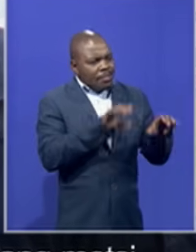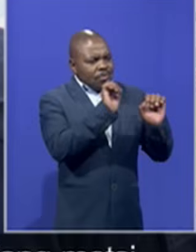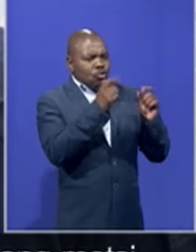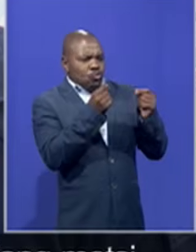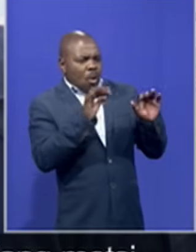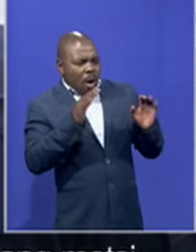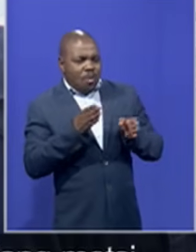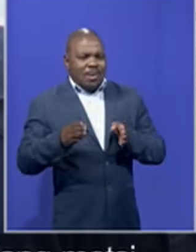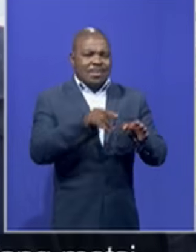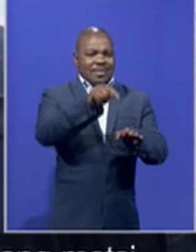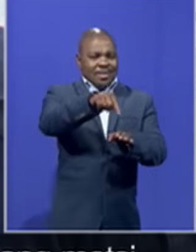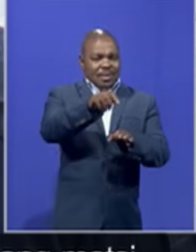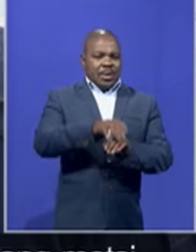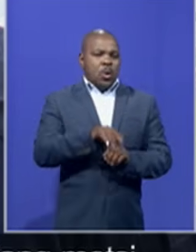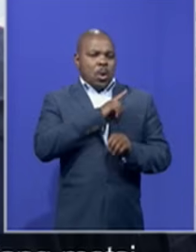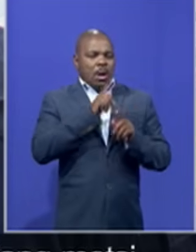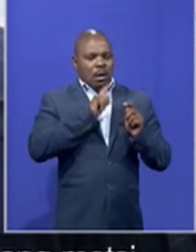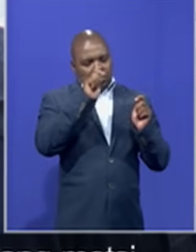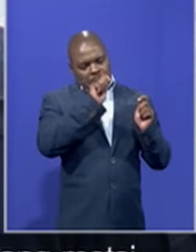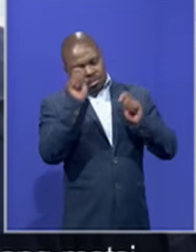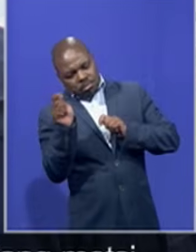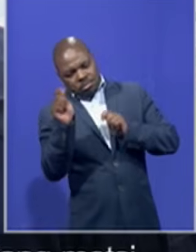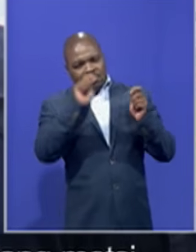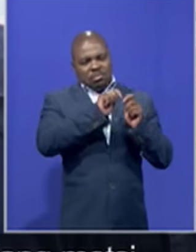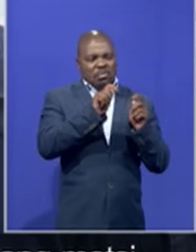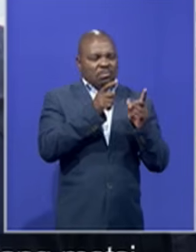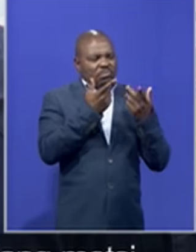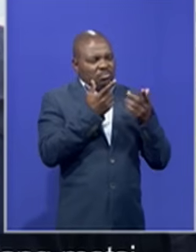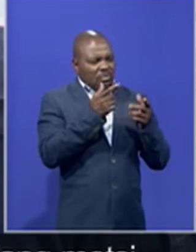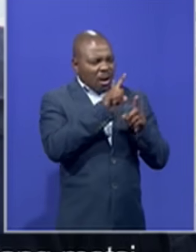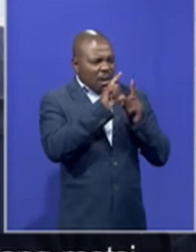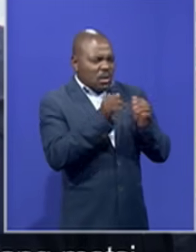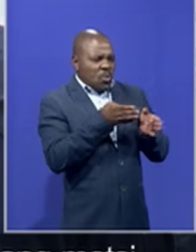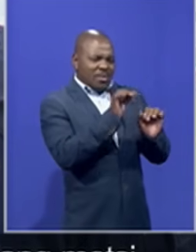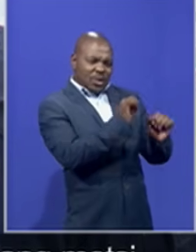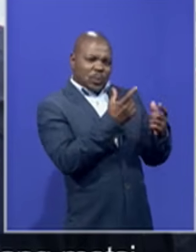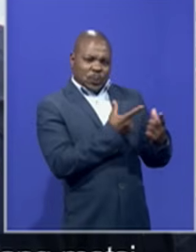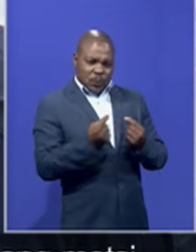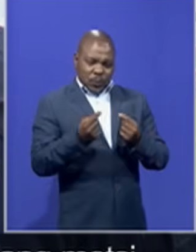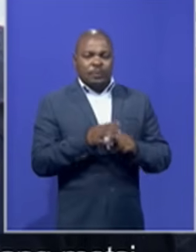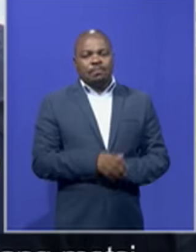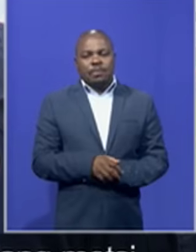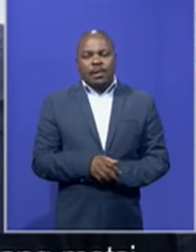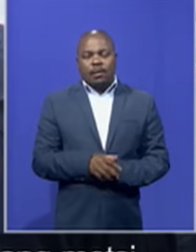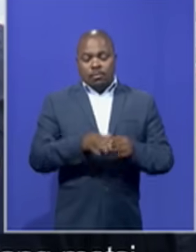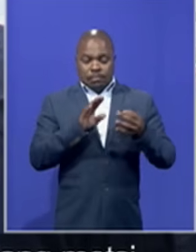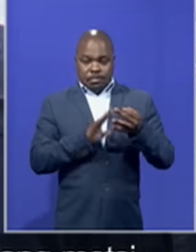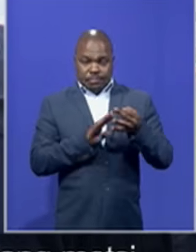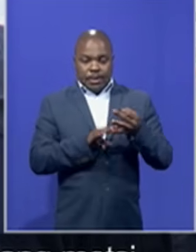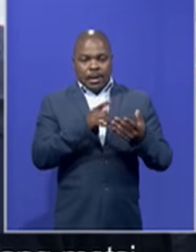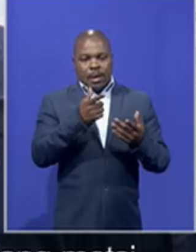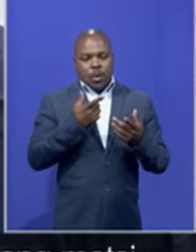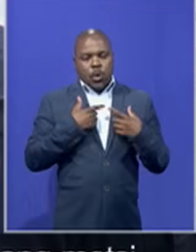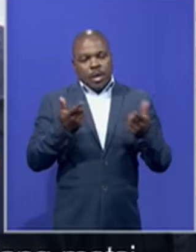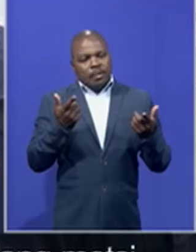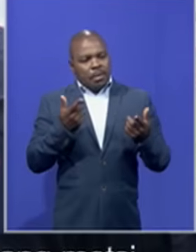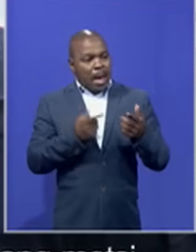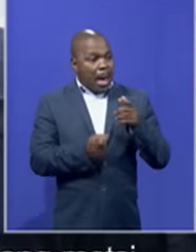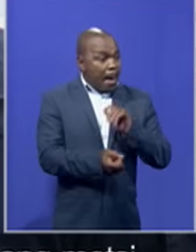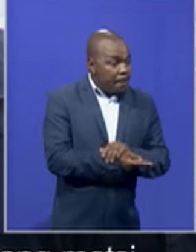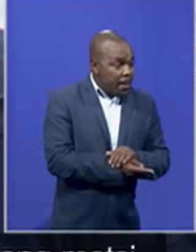in rivers, their baptismals or rituals. So we were there, and then also in a reactive way,